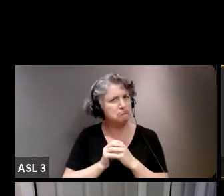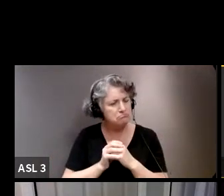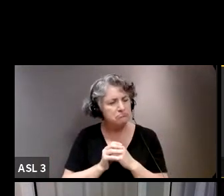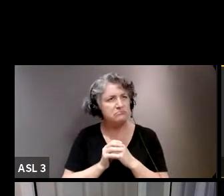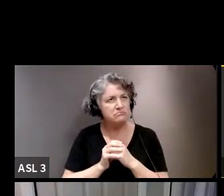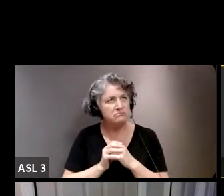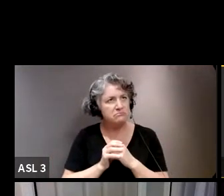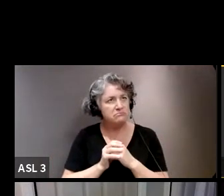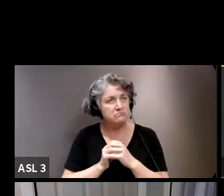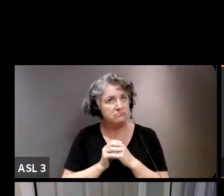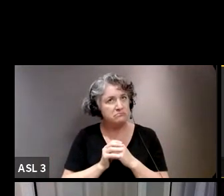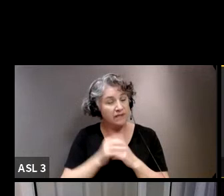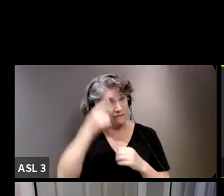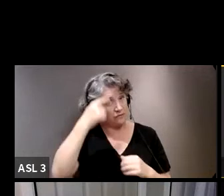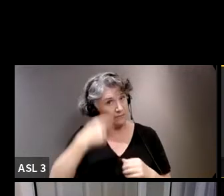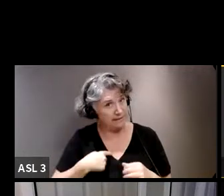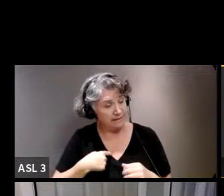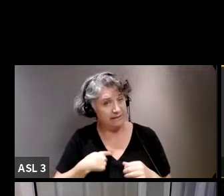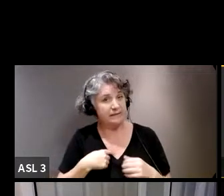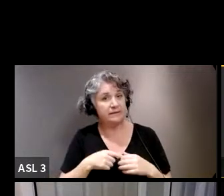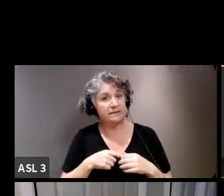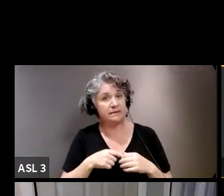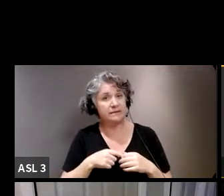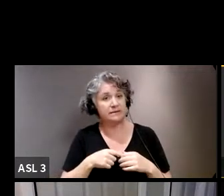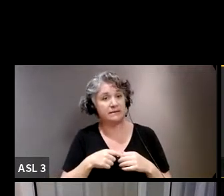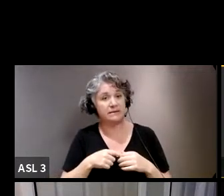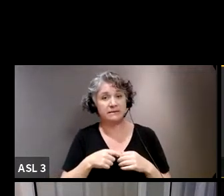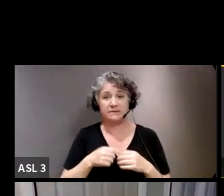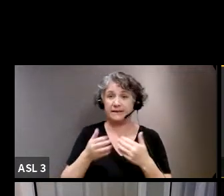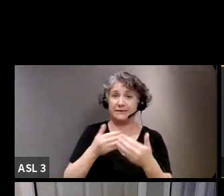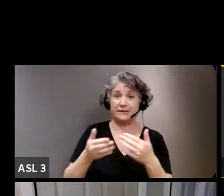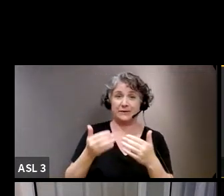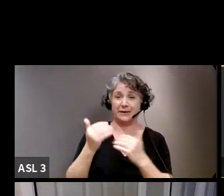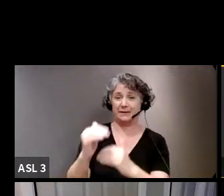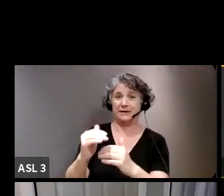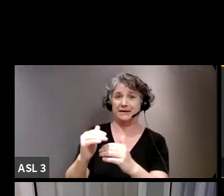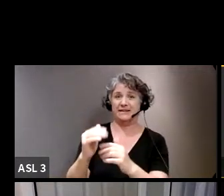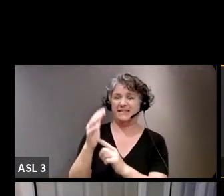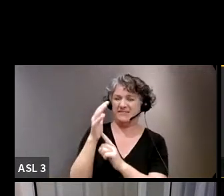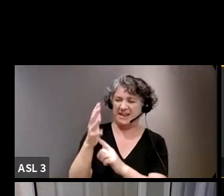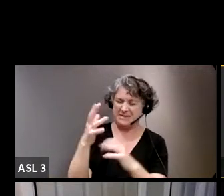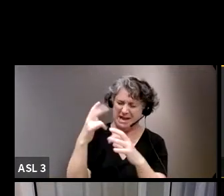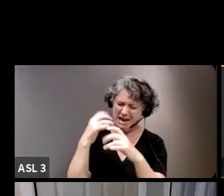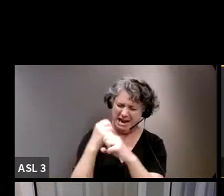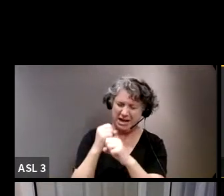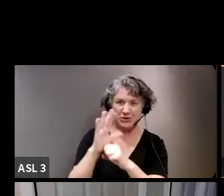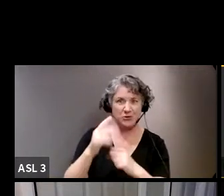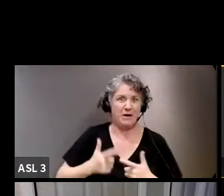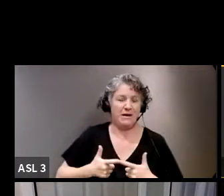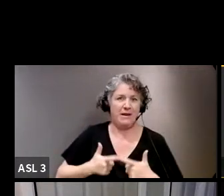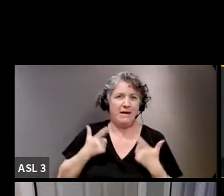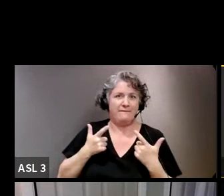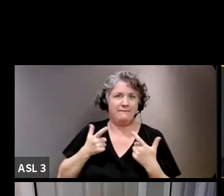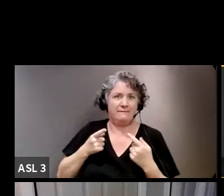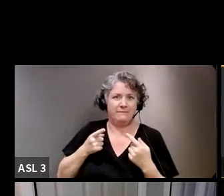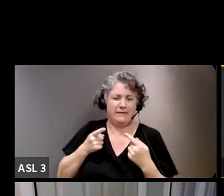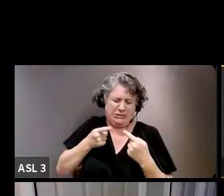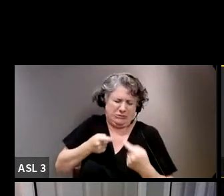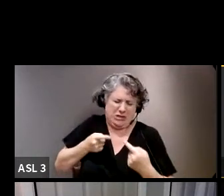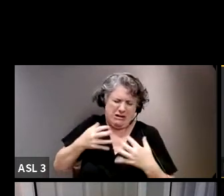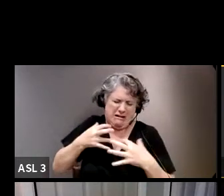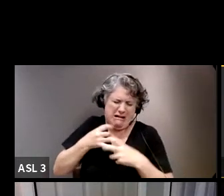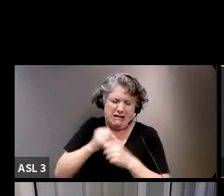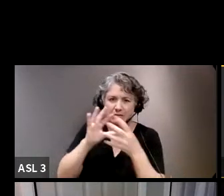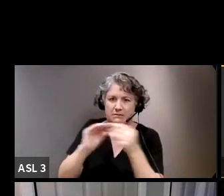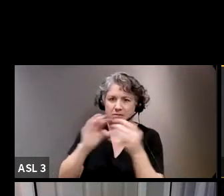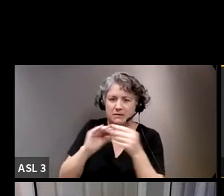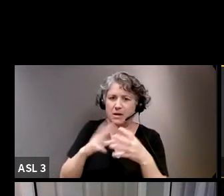for me the the narrative albeit five minutes worth of obviously a lifetime of struggle for this individual and and resilience in that